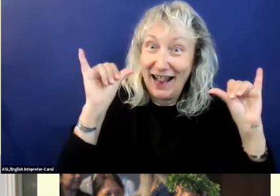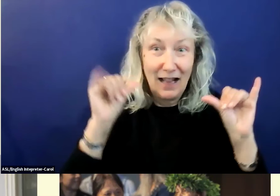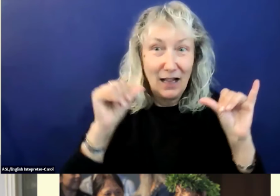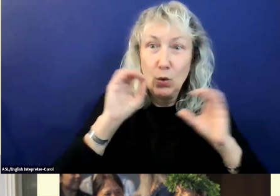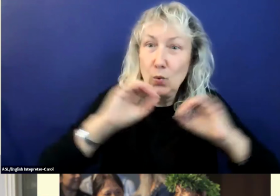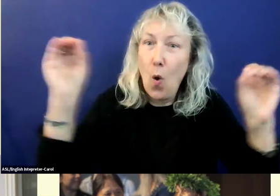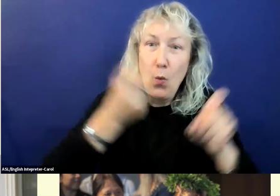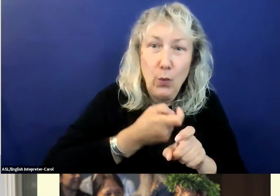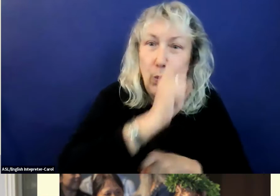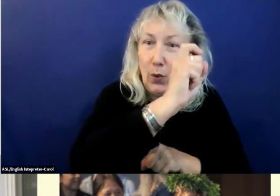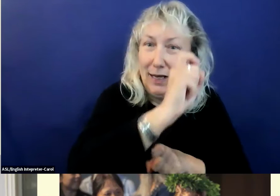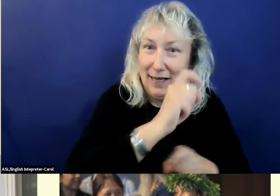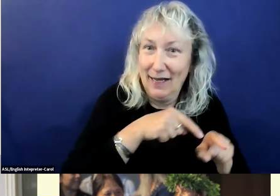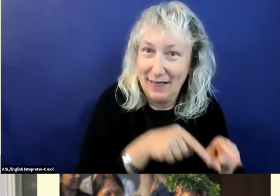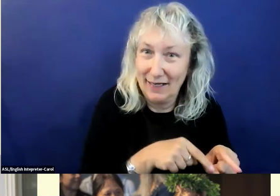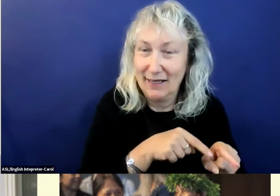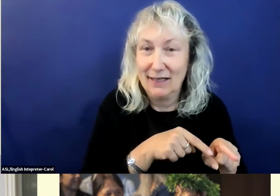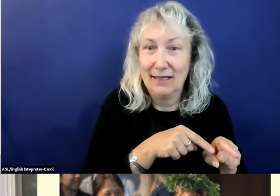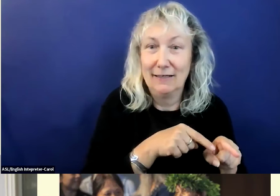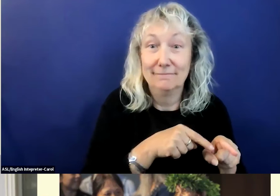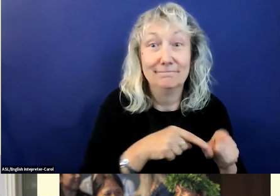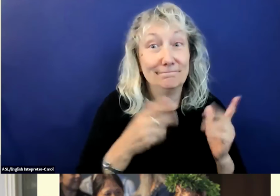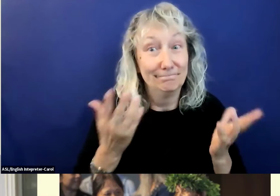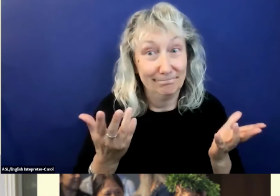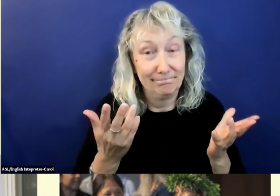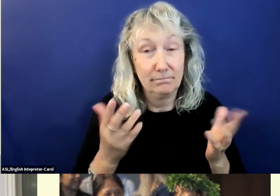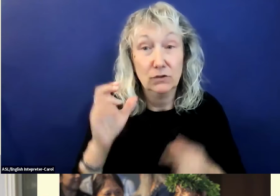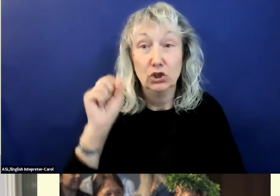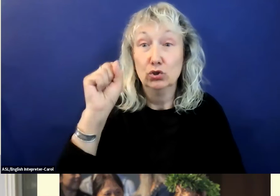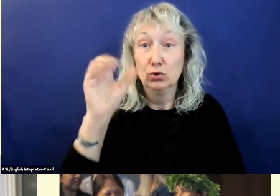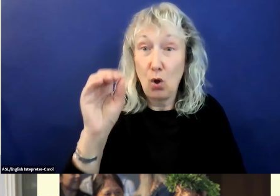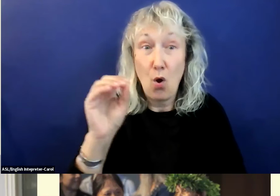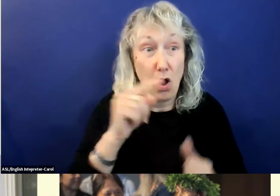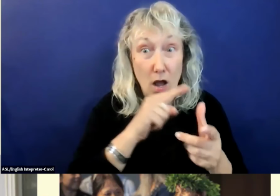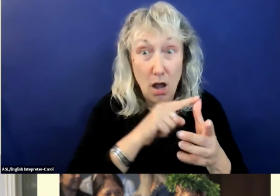the hurricane. The